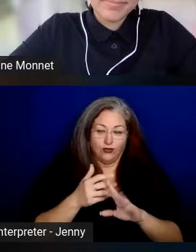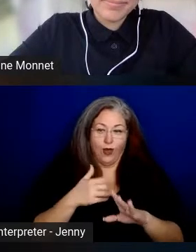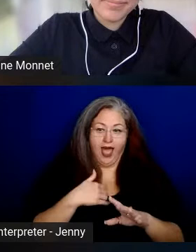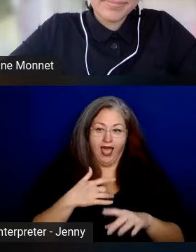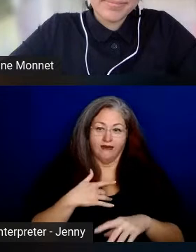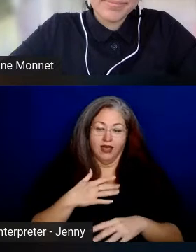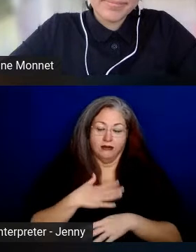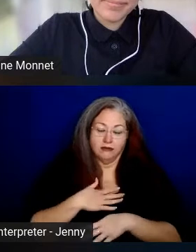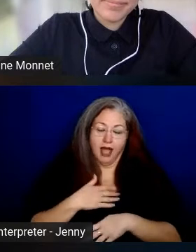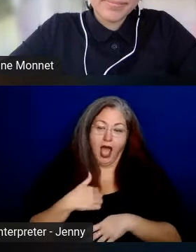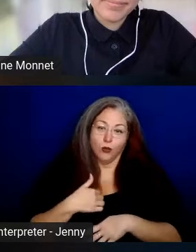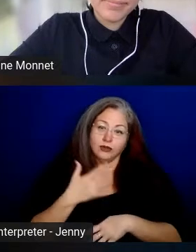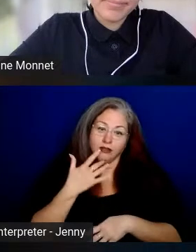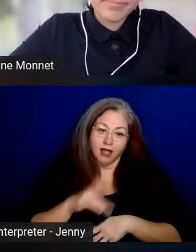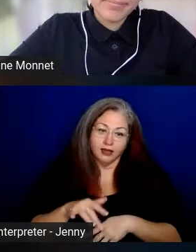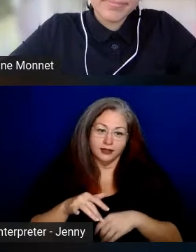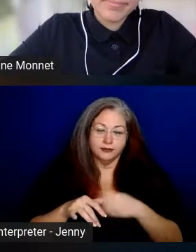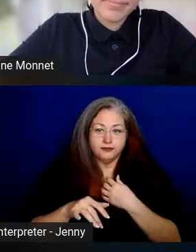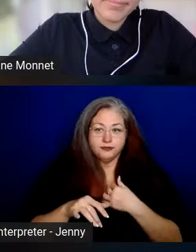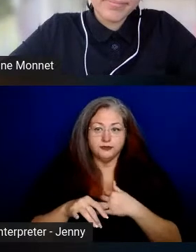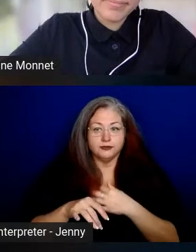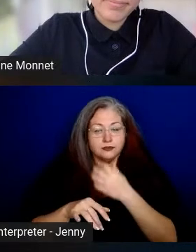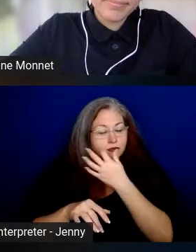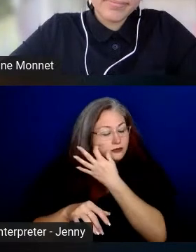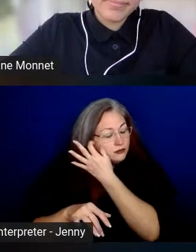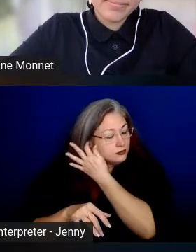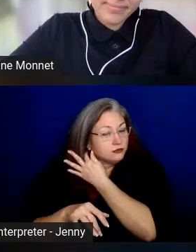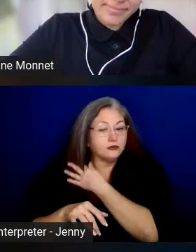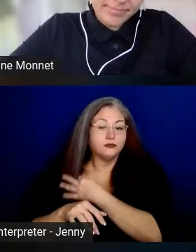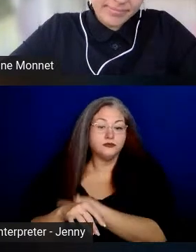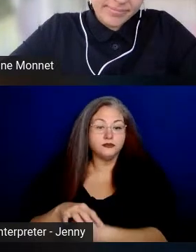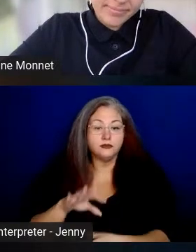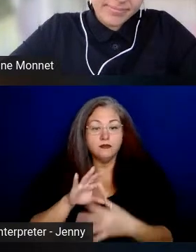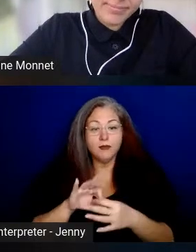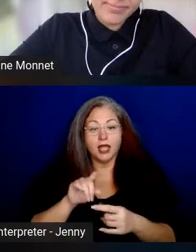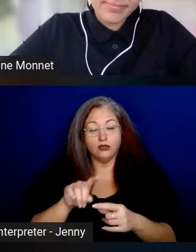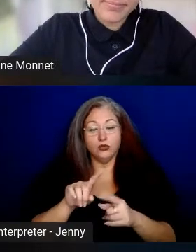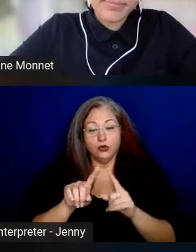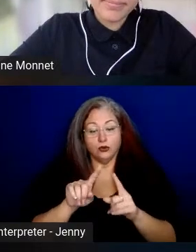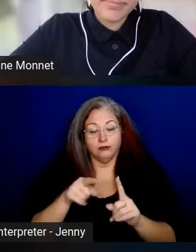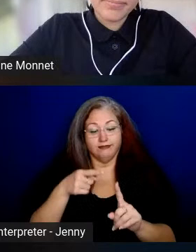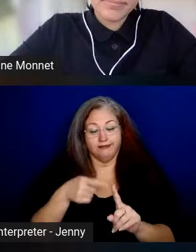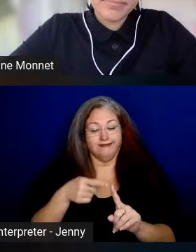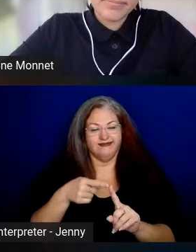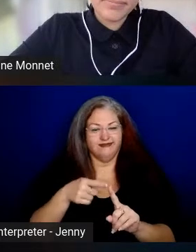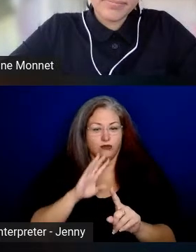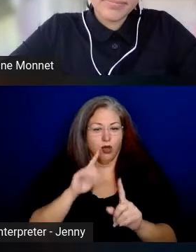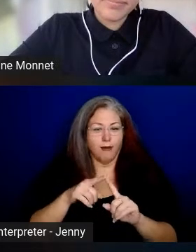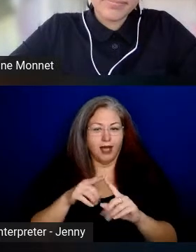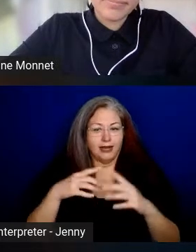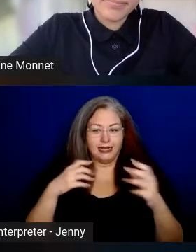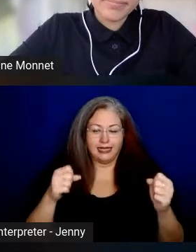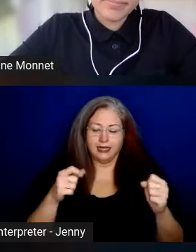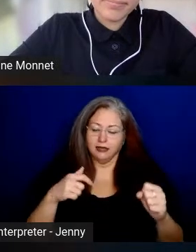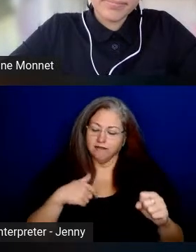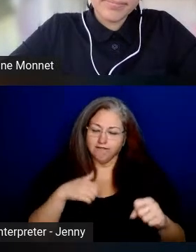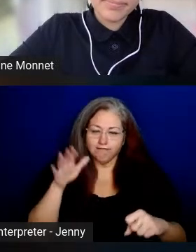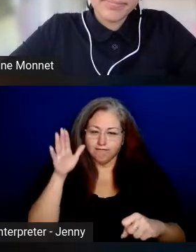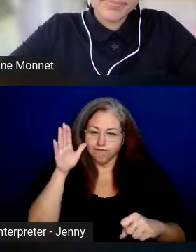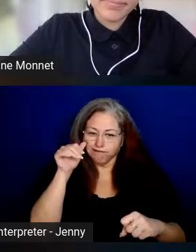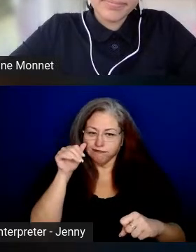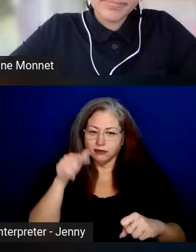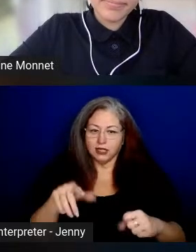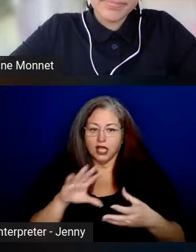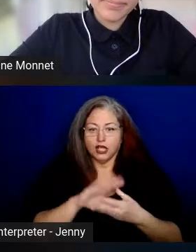lucky. Going back to the question about healing, I think from the beginning, I was very adamant about this story